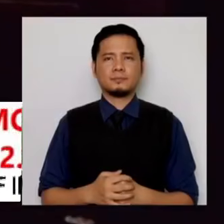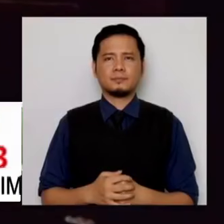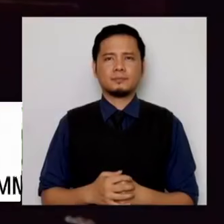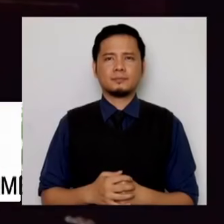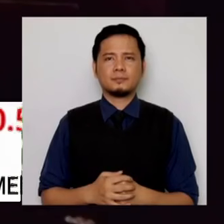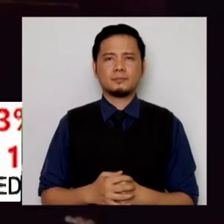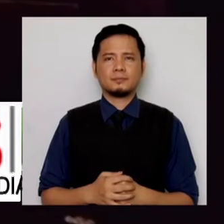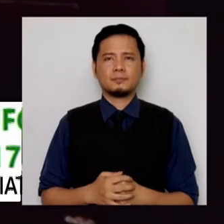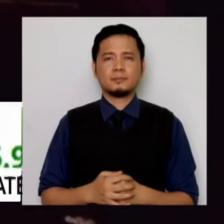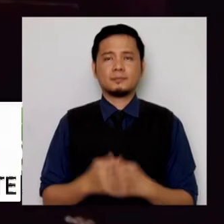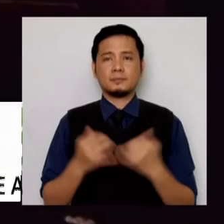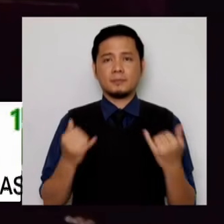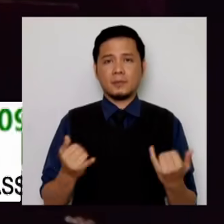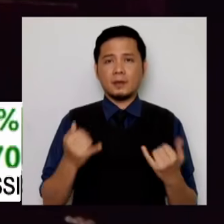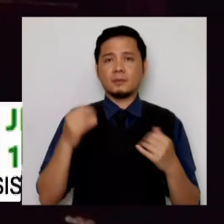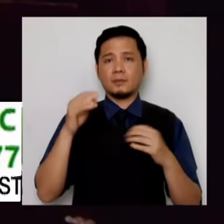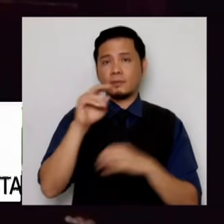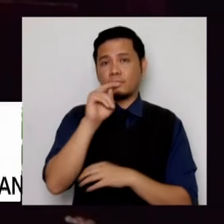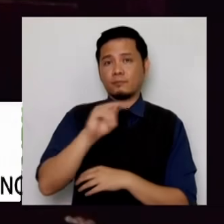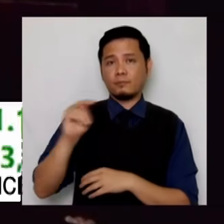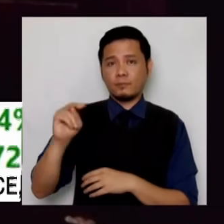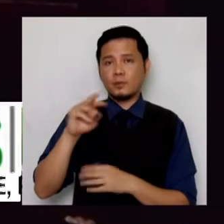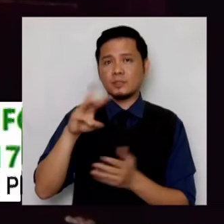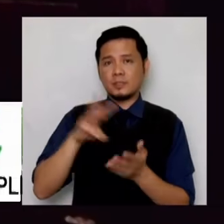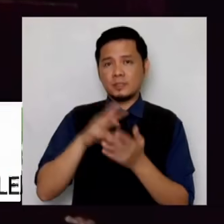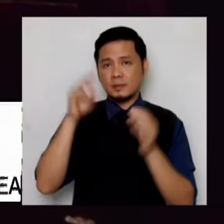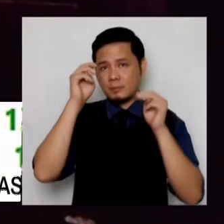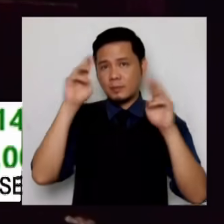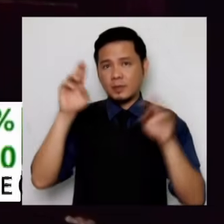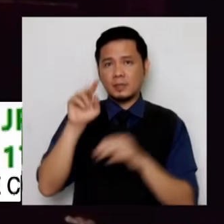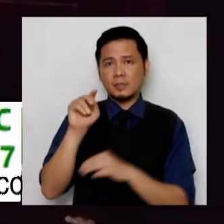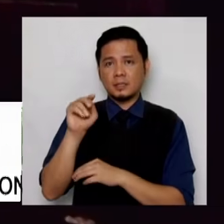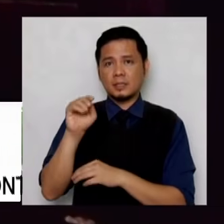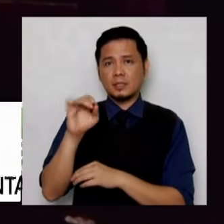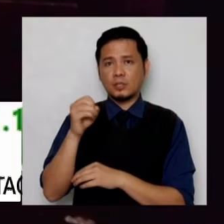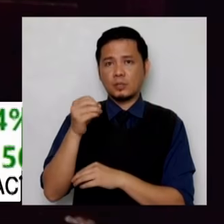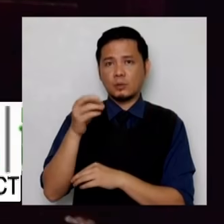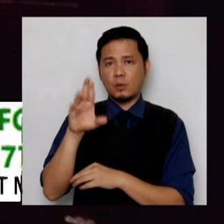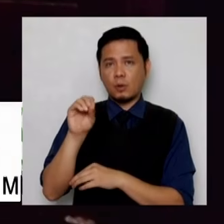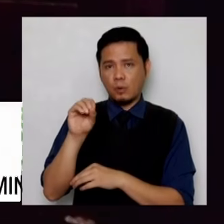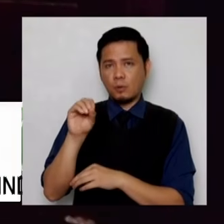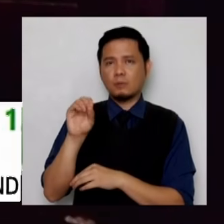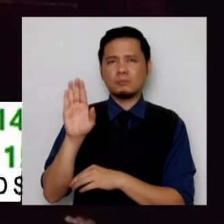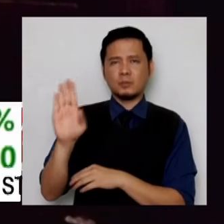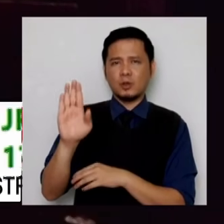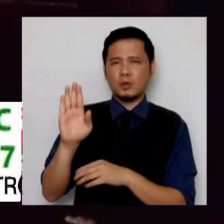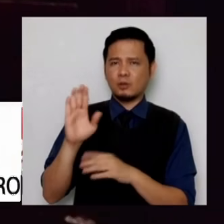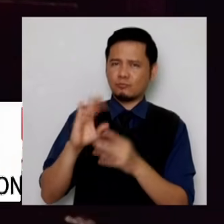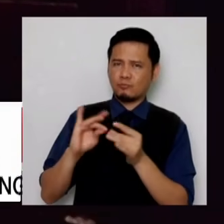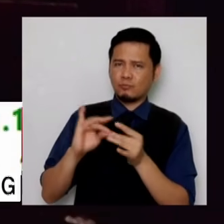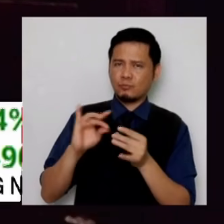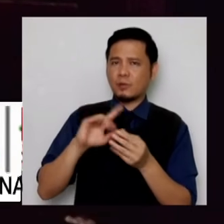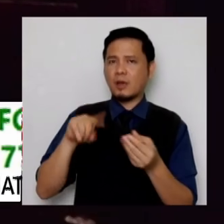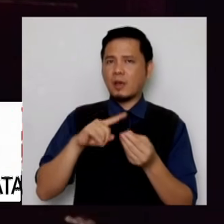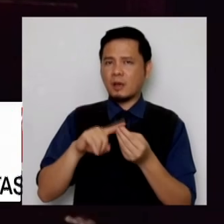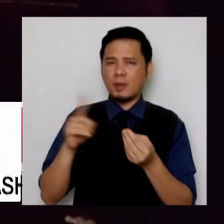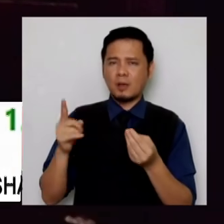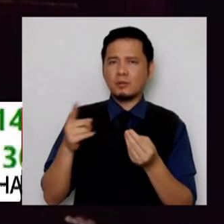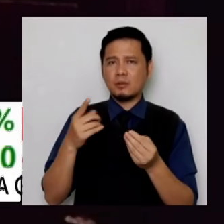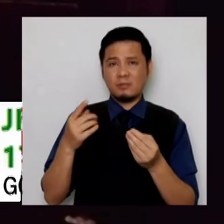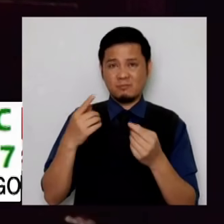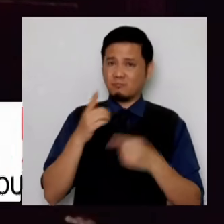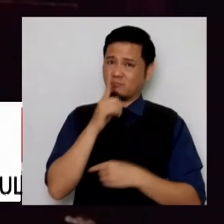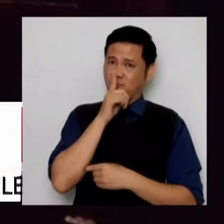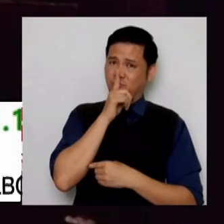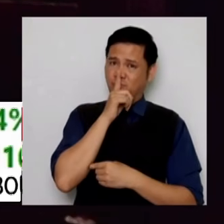All right, let's get Naboata City Mayor Toby Tianco's reaction to the DILG order on LGUs to refrain from announcing vaccine